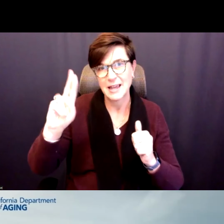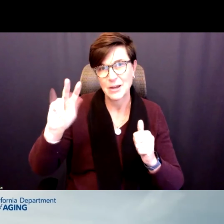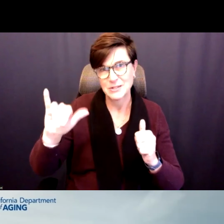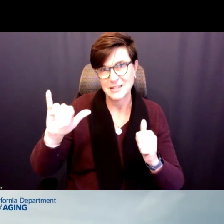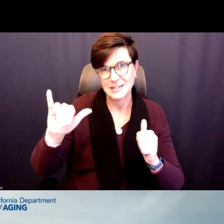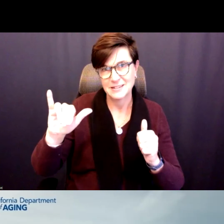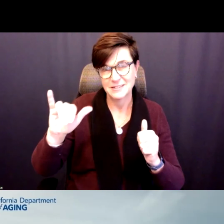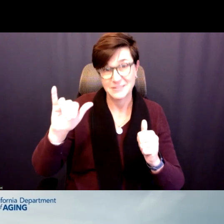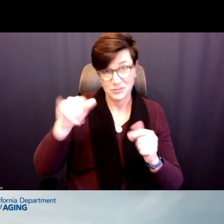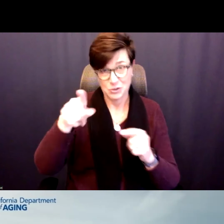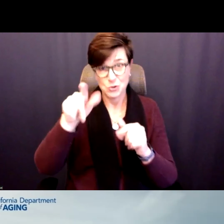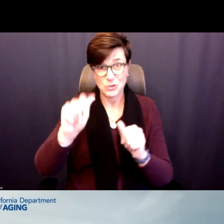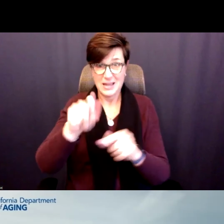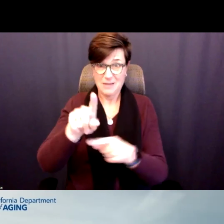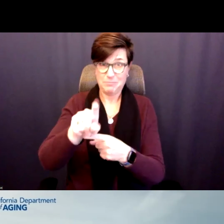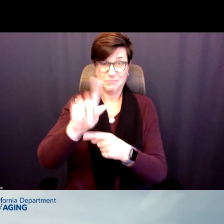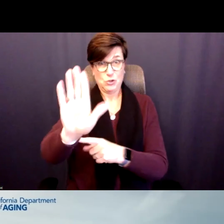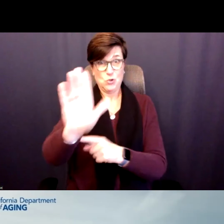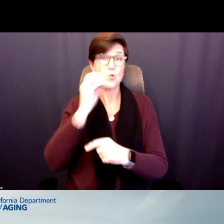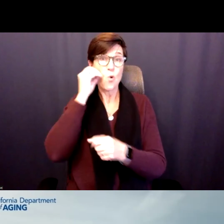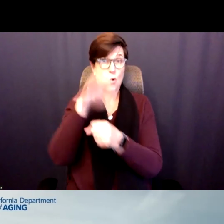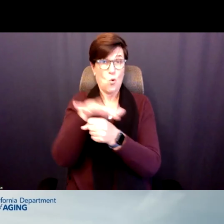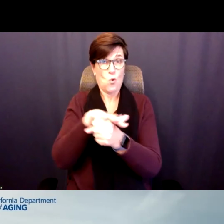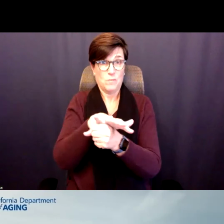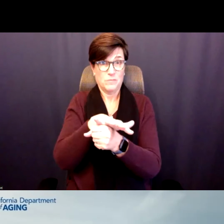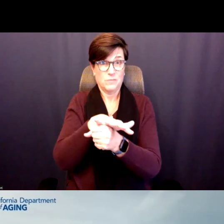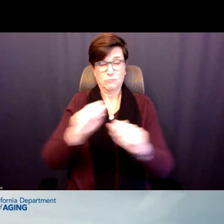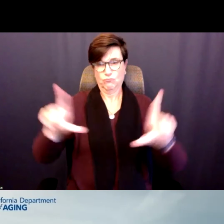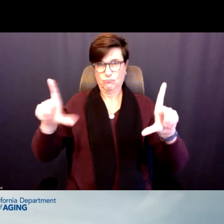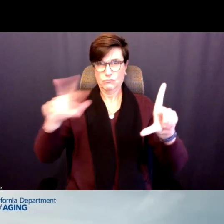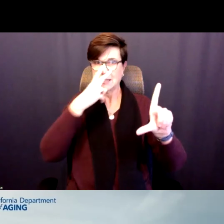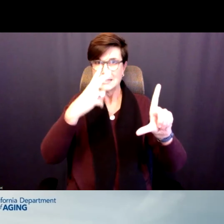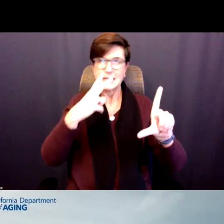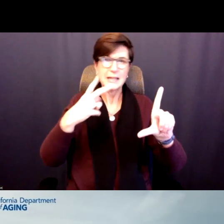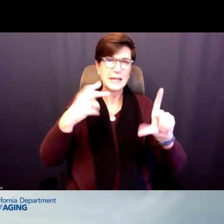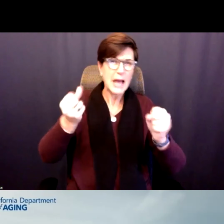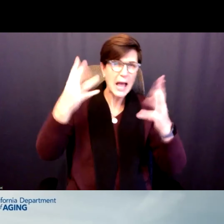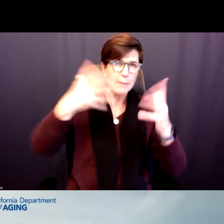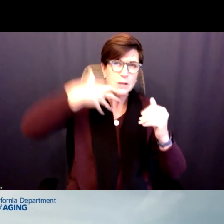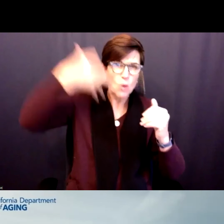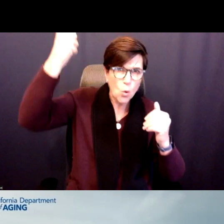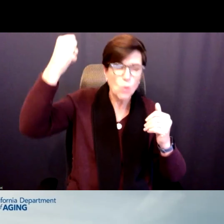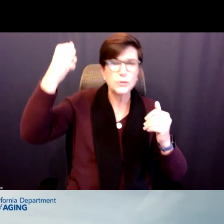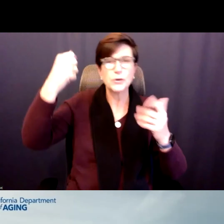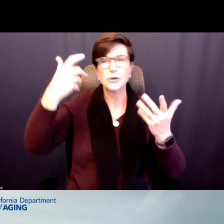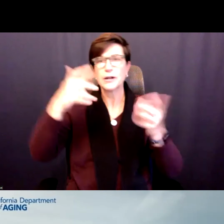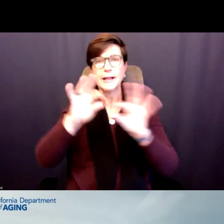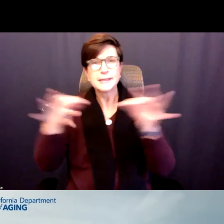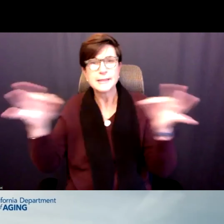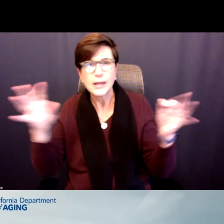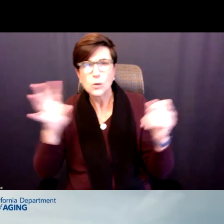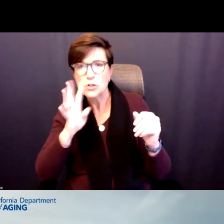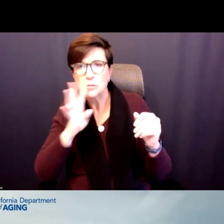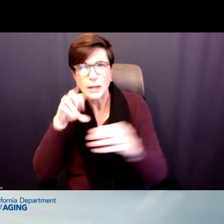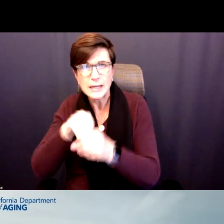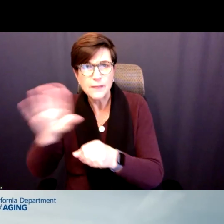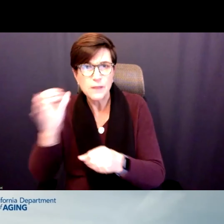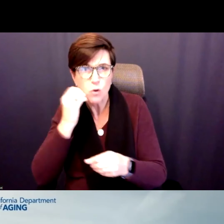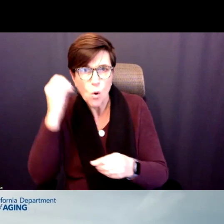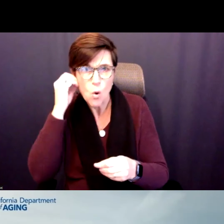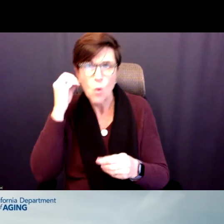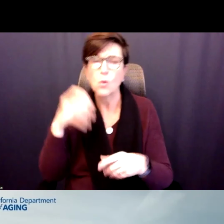your county when it comes to older adults. So it includes information such as language spoken at home and education